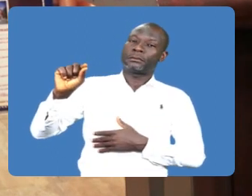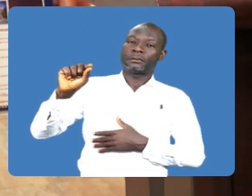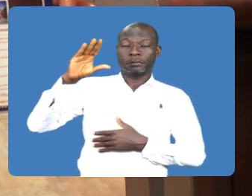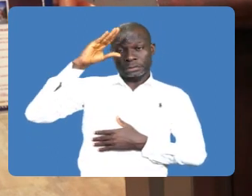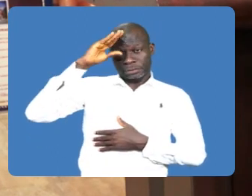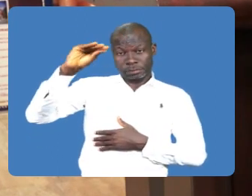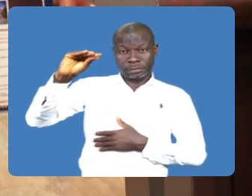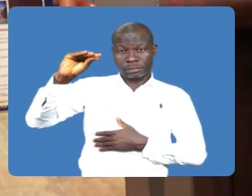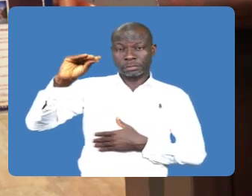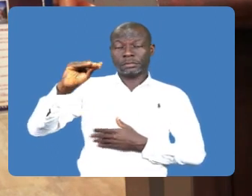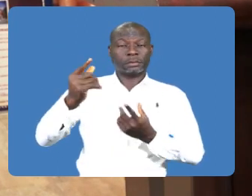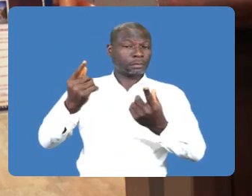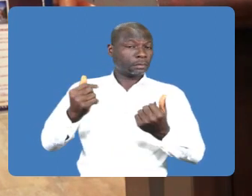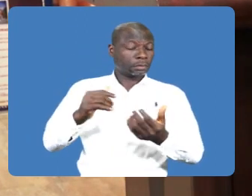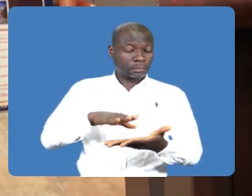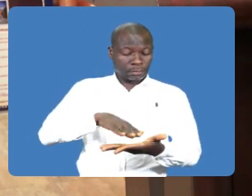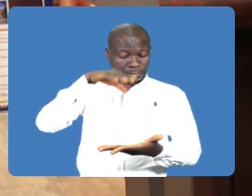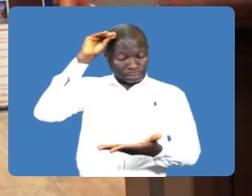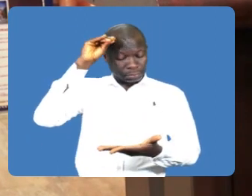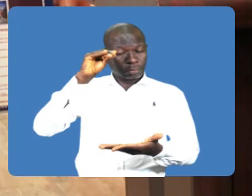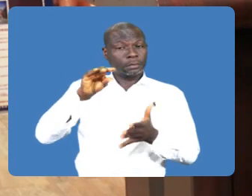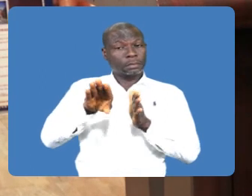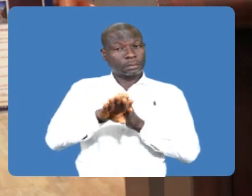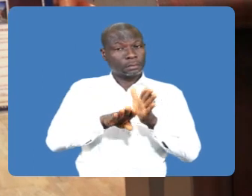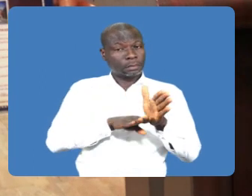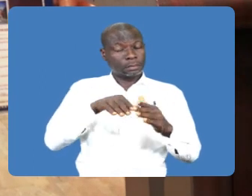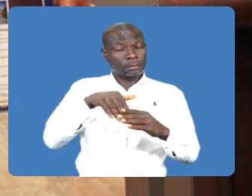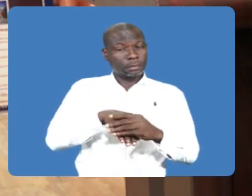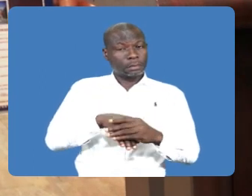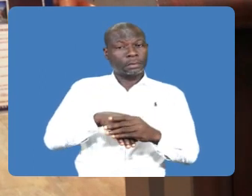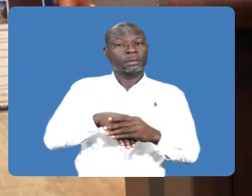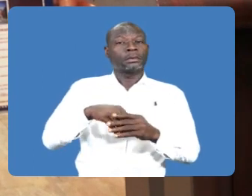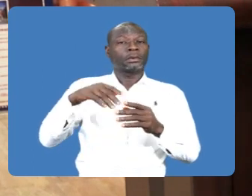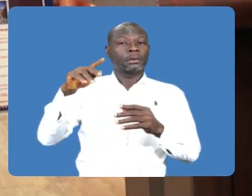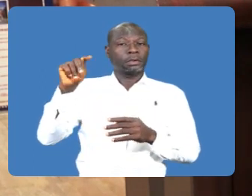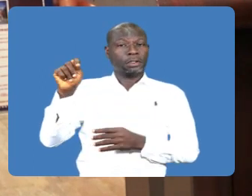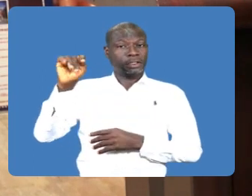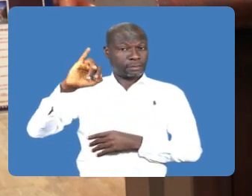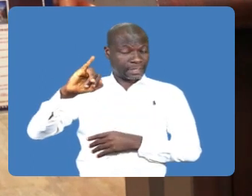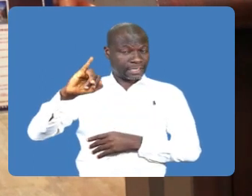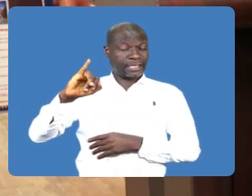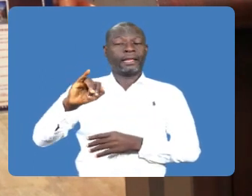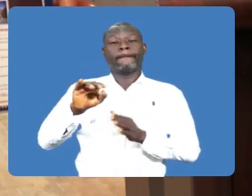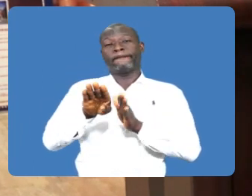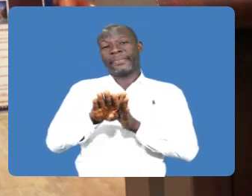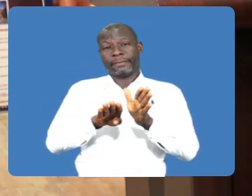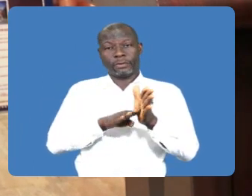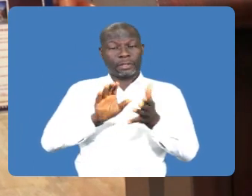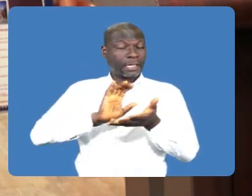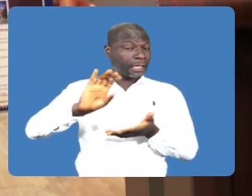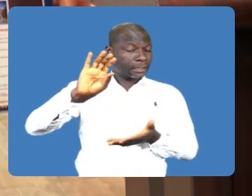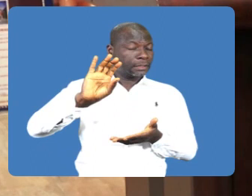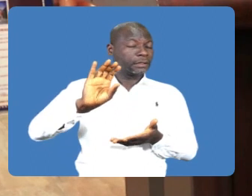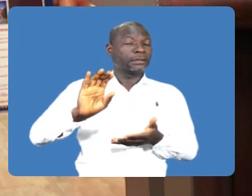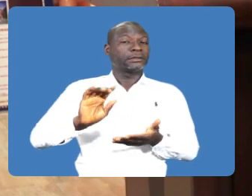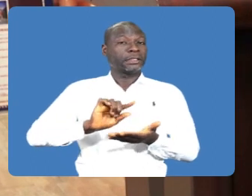Abba Abisuya Bible, our Takoradi Bible College, no, Omo ABV School. It's our